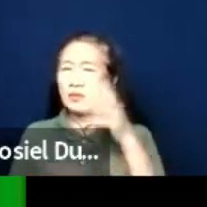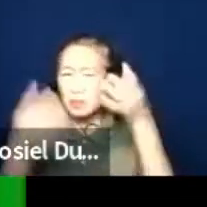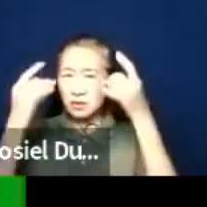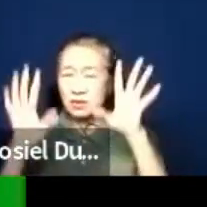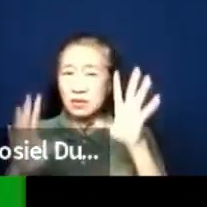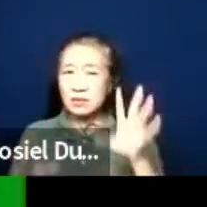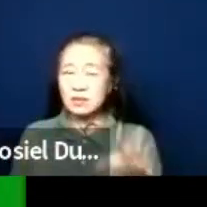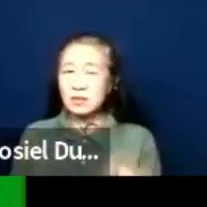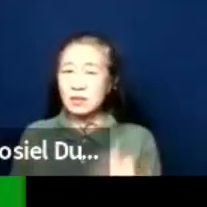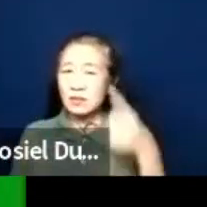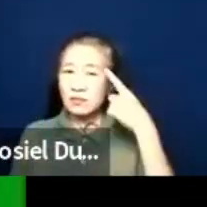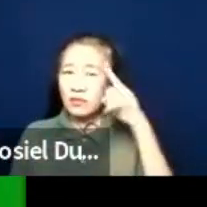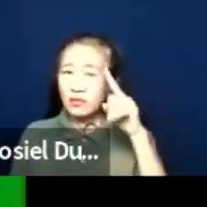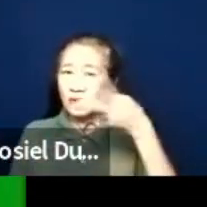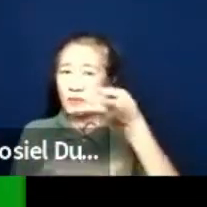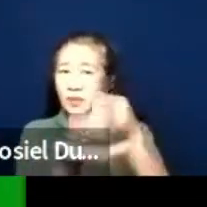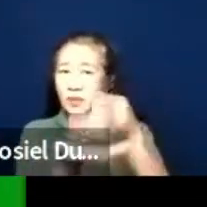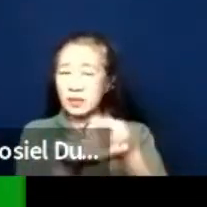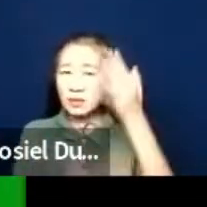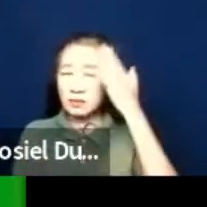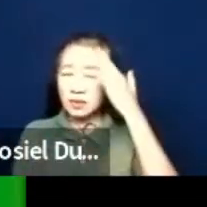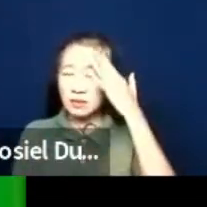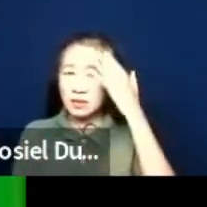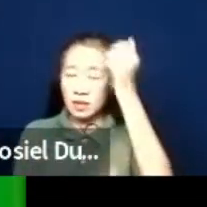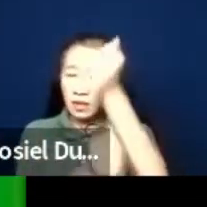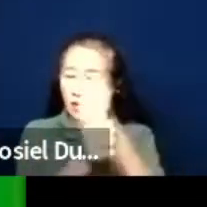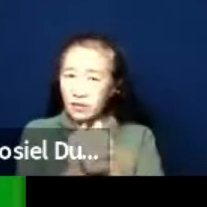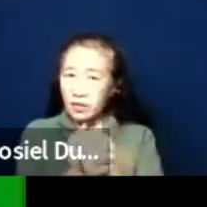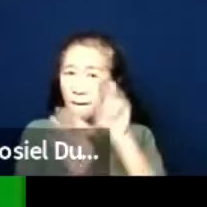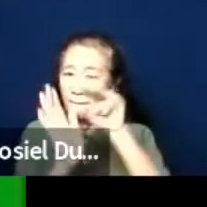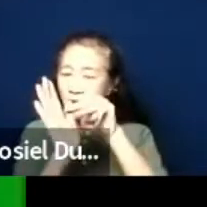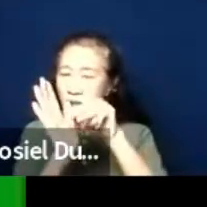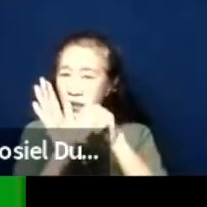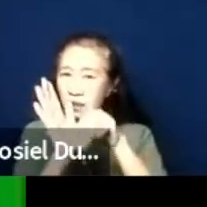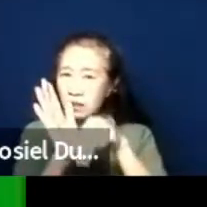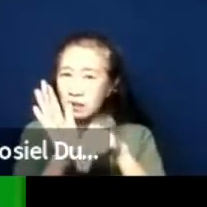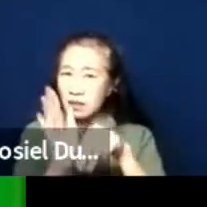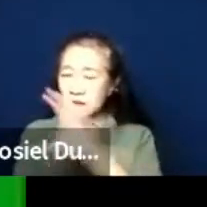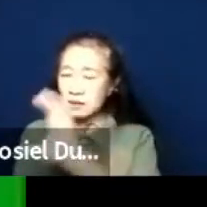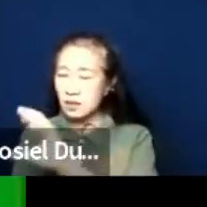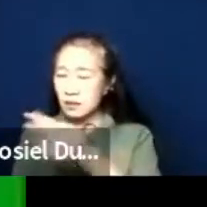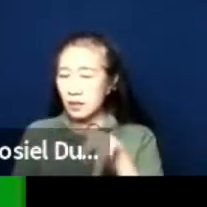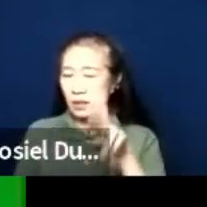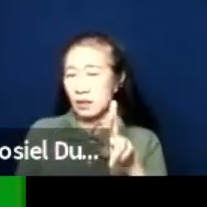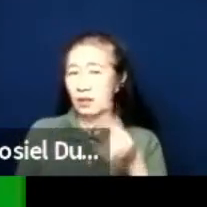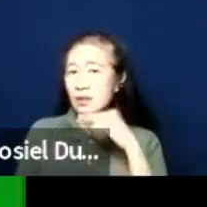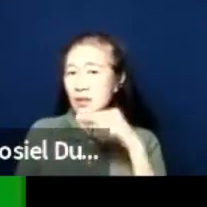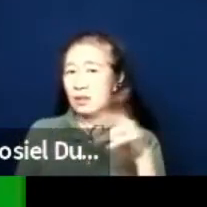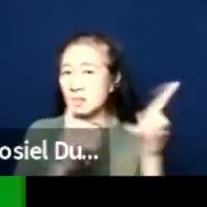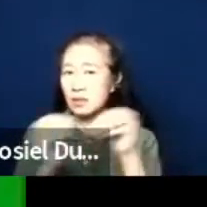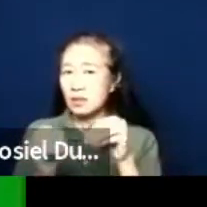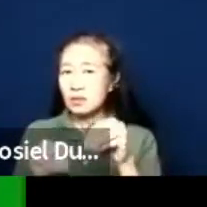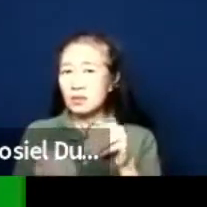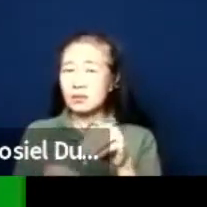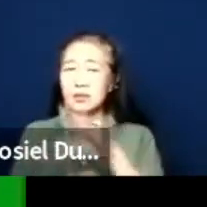But the risk to the fallen patient is known. For every minute that a CPR is not performed or hands-only compression